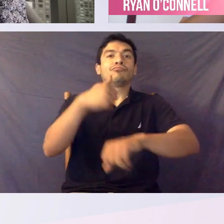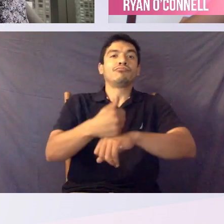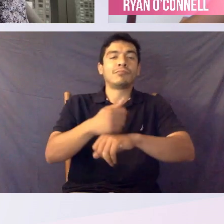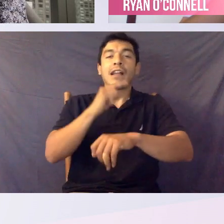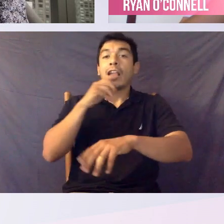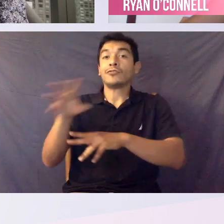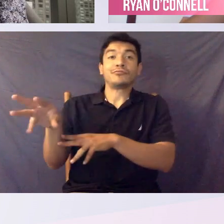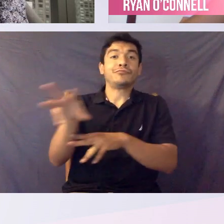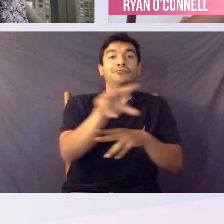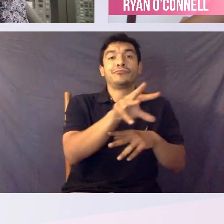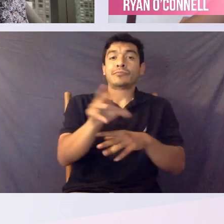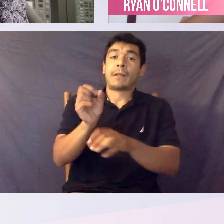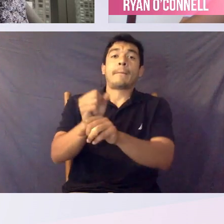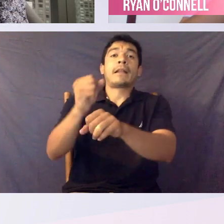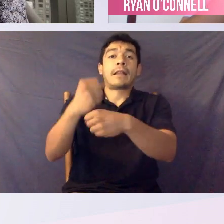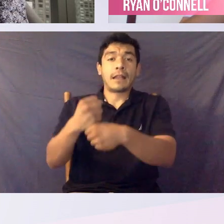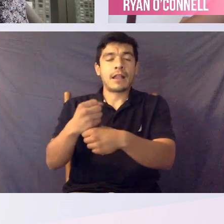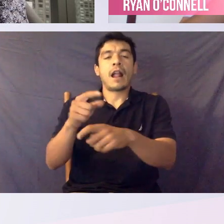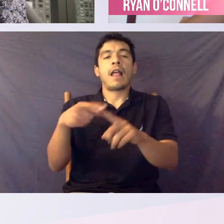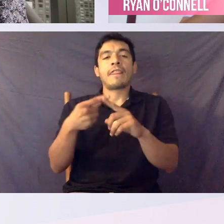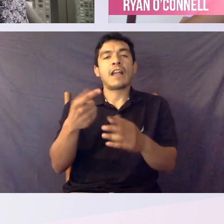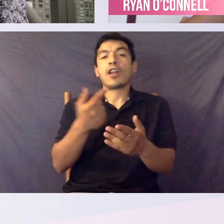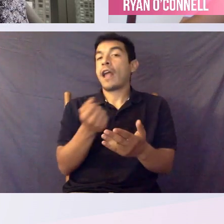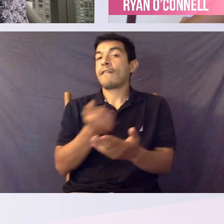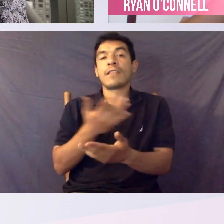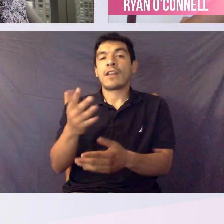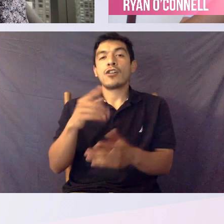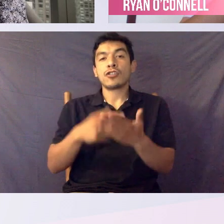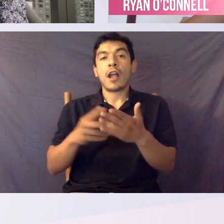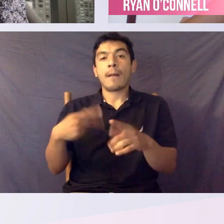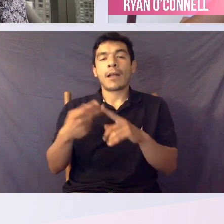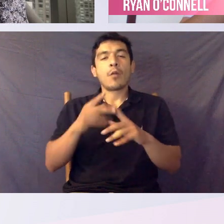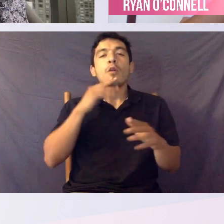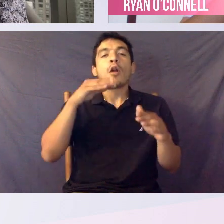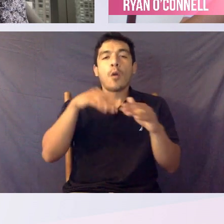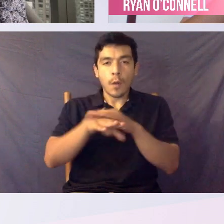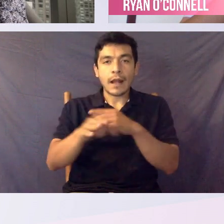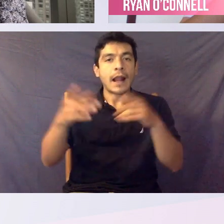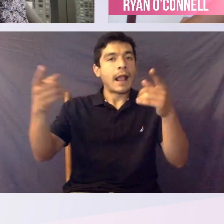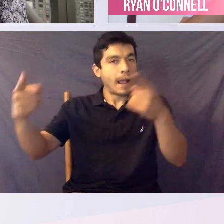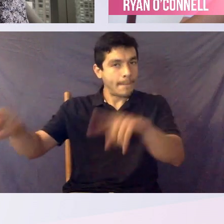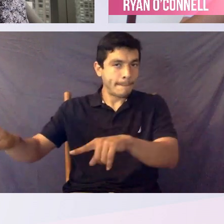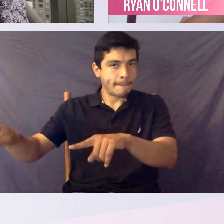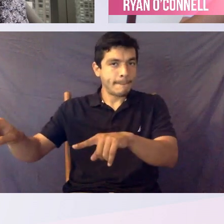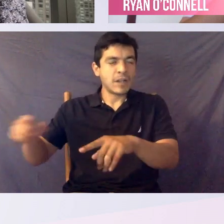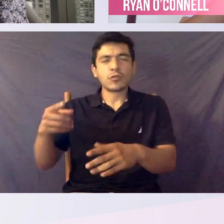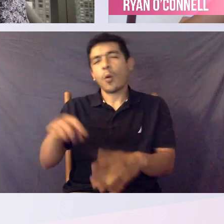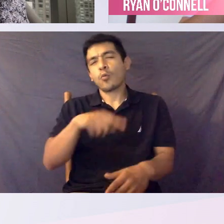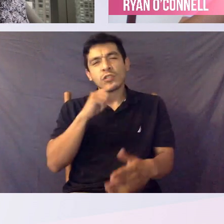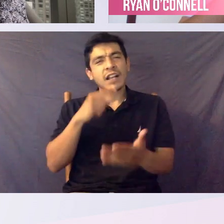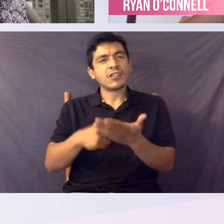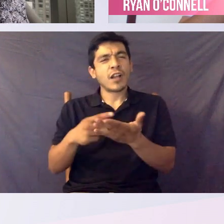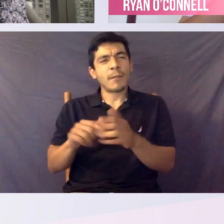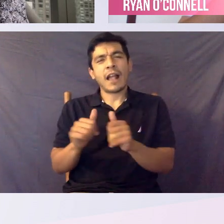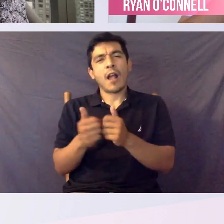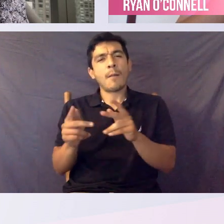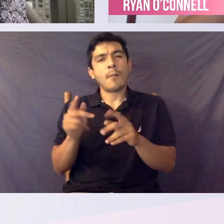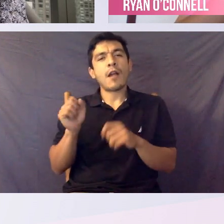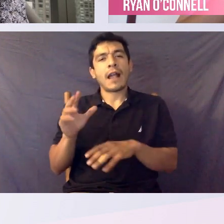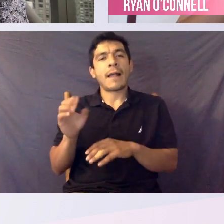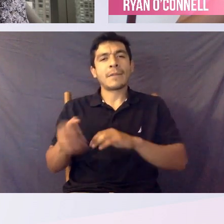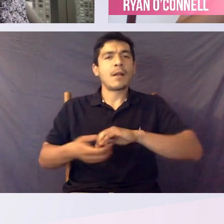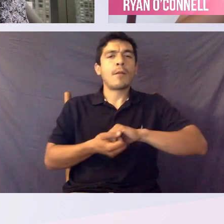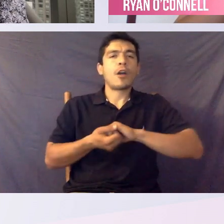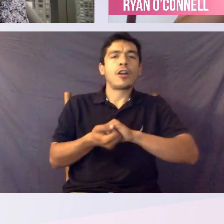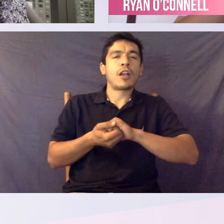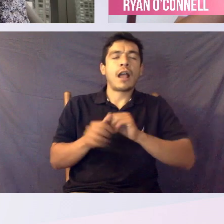making it that all those things you talked about can go into practice. So we're talking a lot about how people can be allies, like how stories like